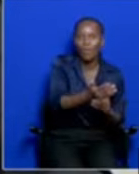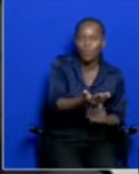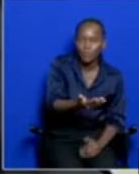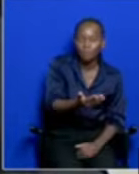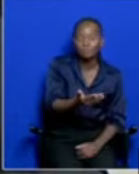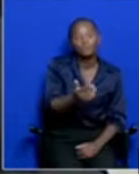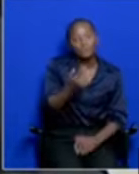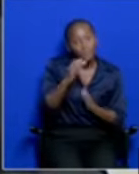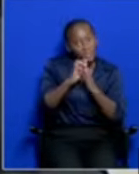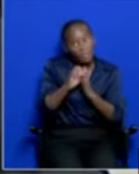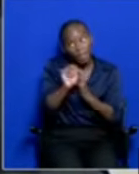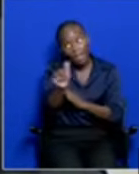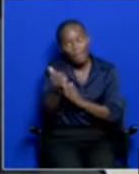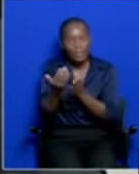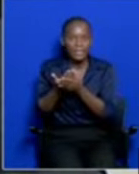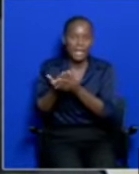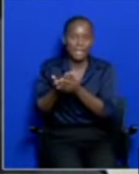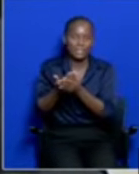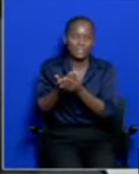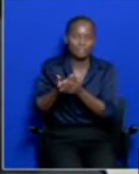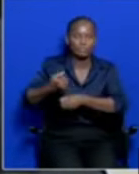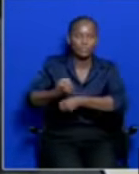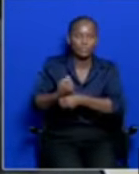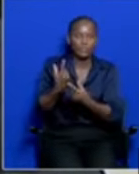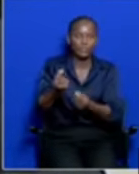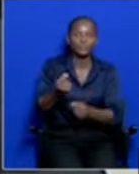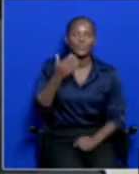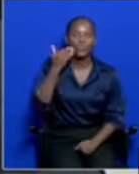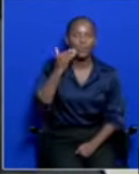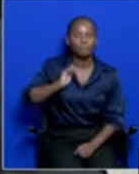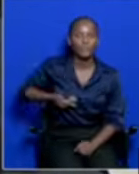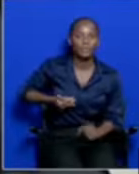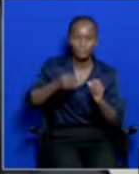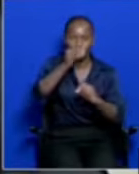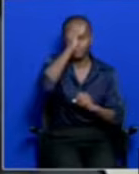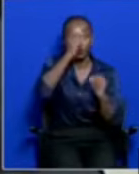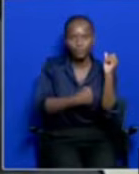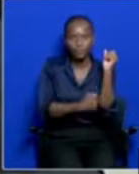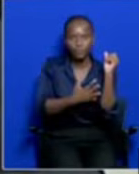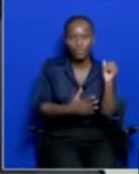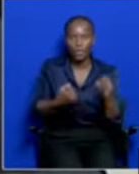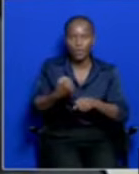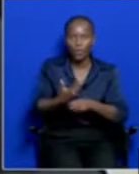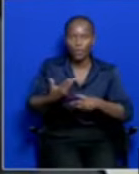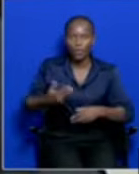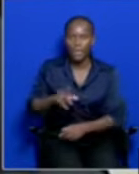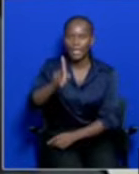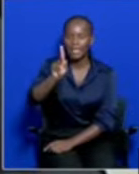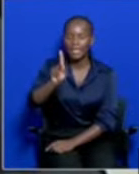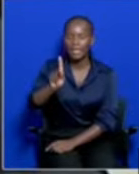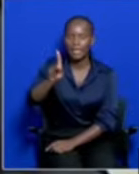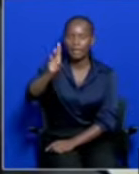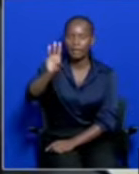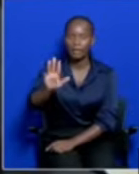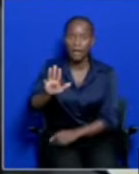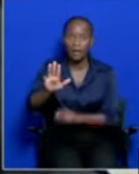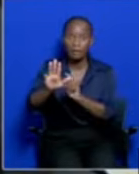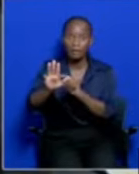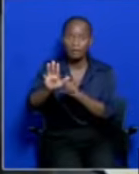of a white male officer who was working at K9, also raping a child of